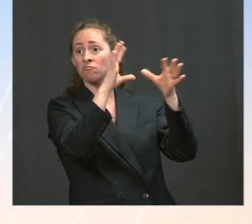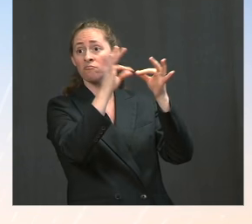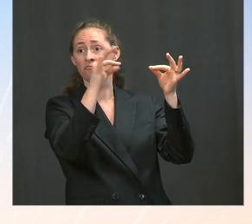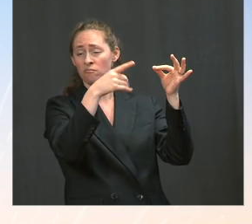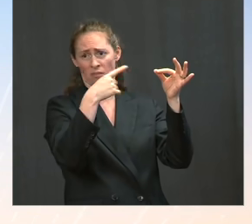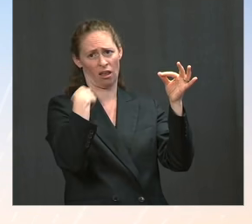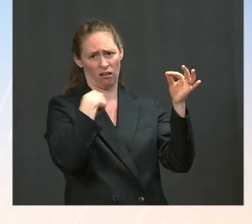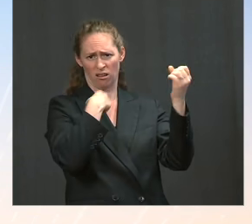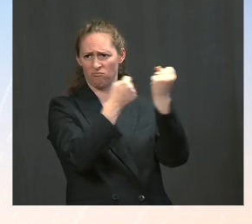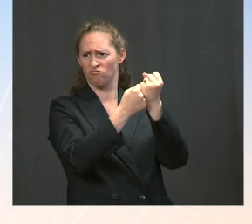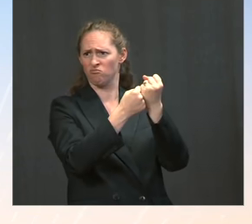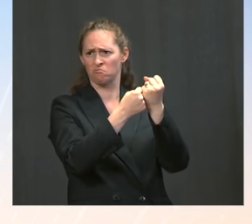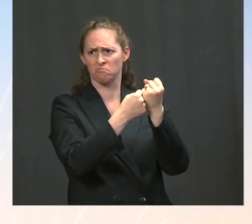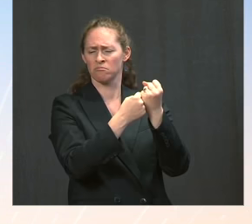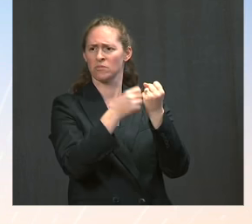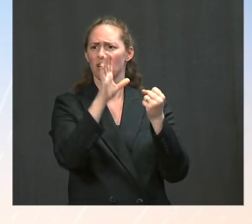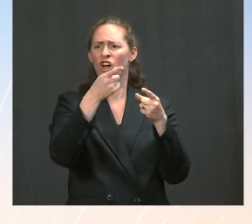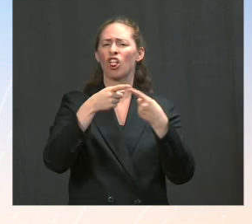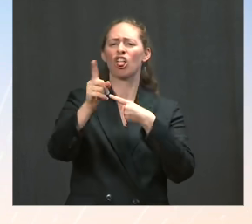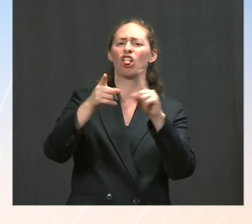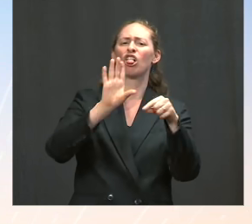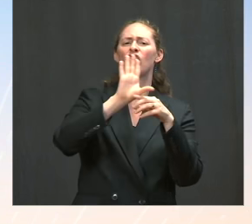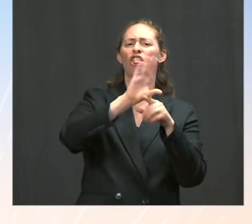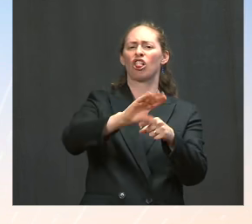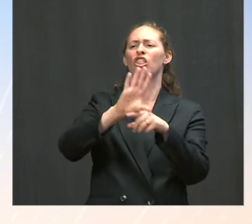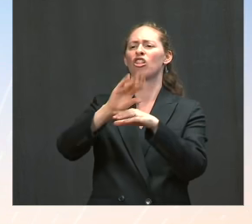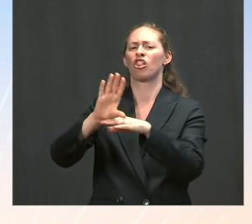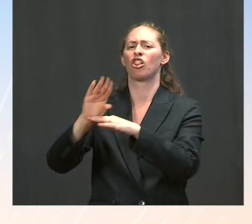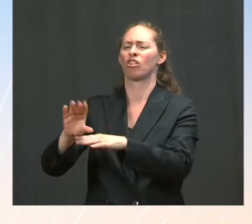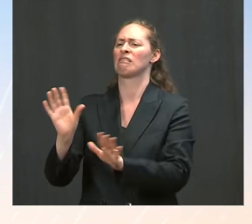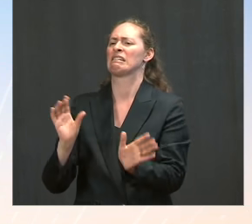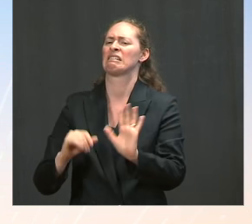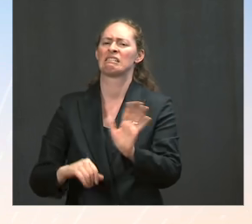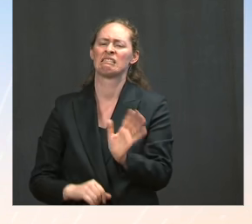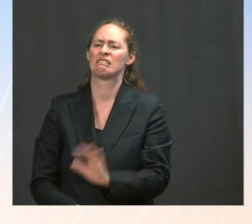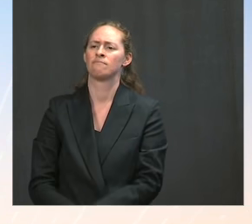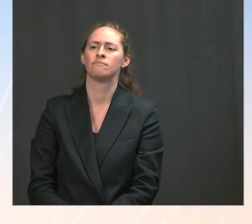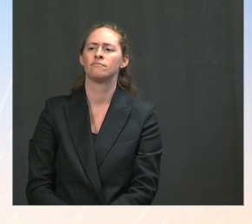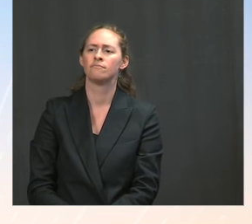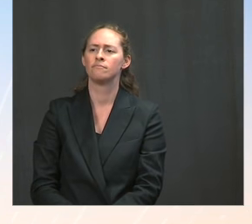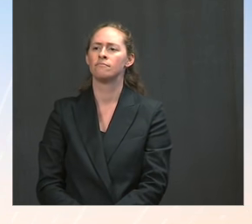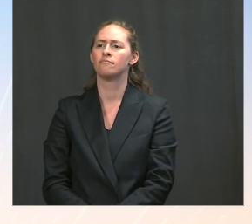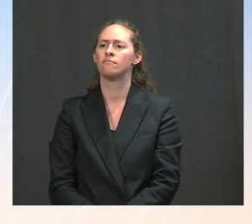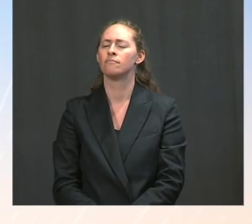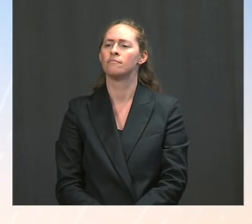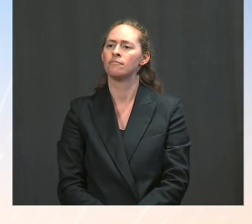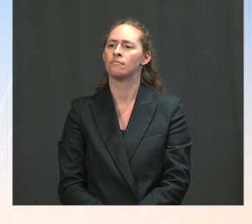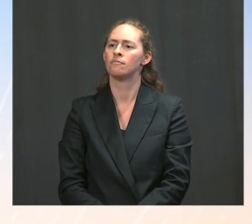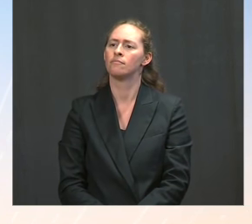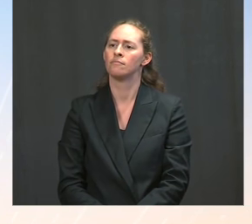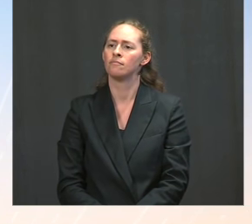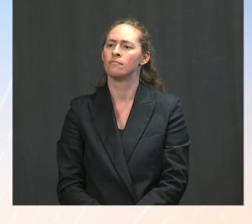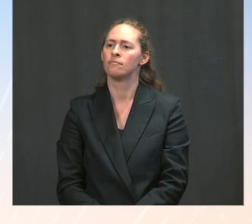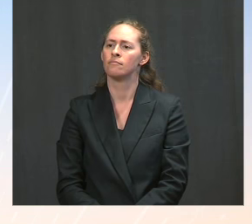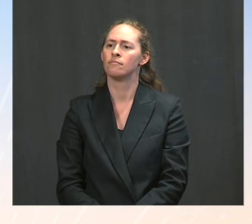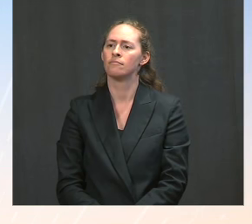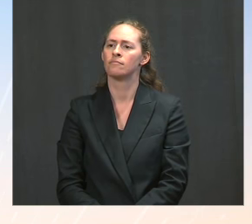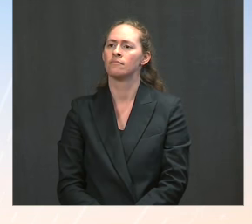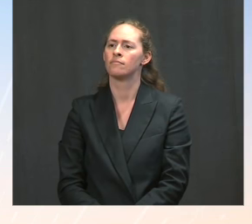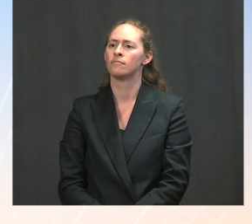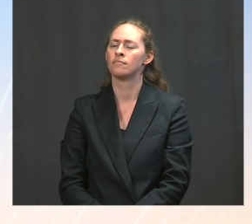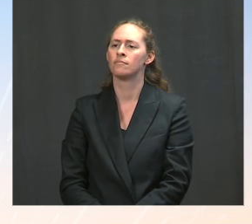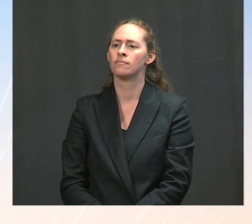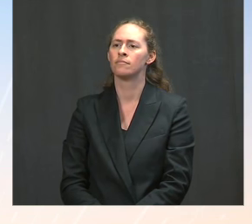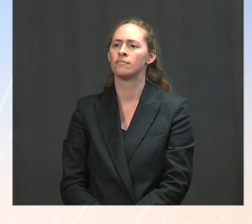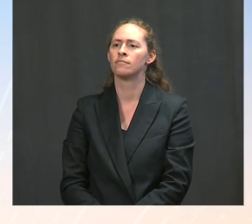offensive comments. The First Lady will still plan to attend the opening ceremony to support U.S. athletes